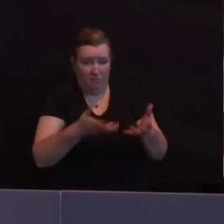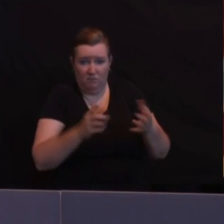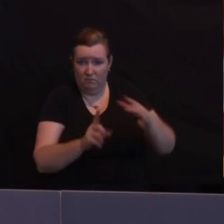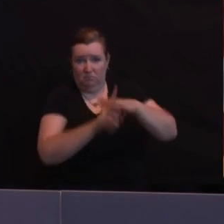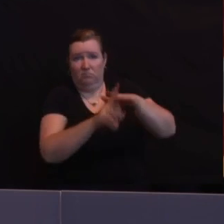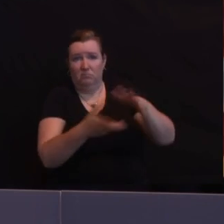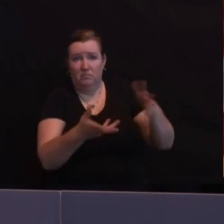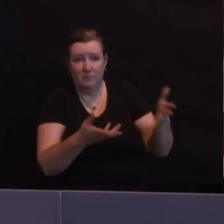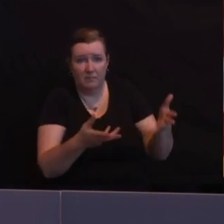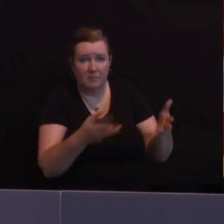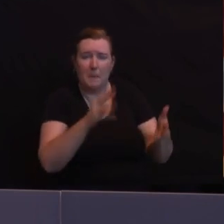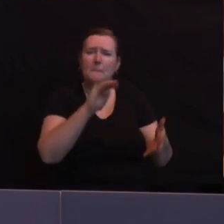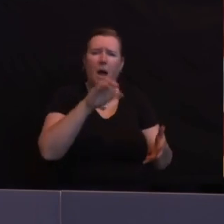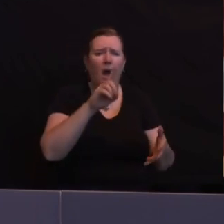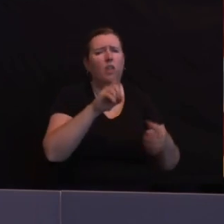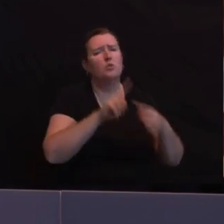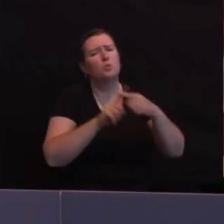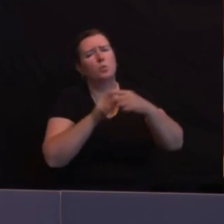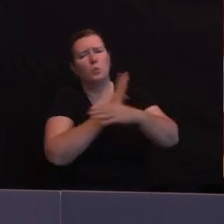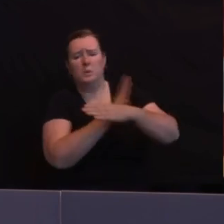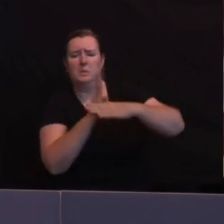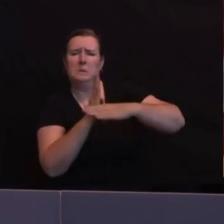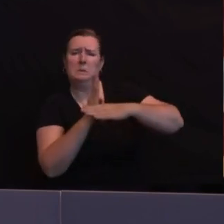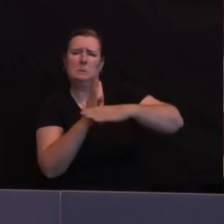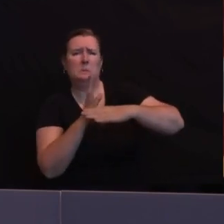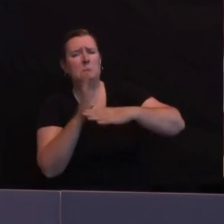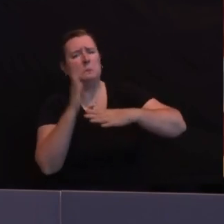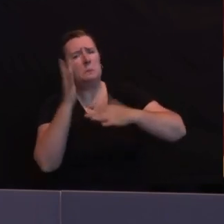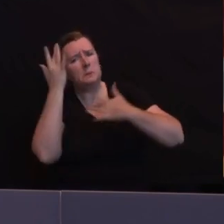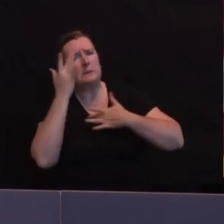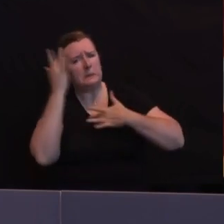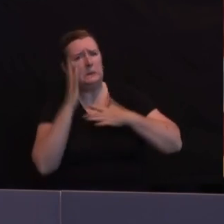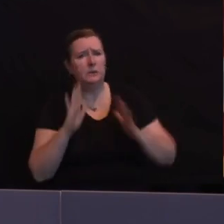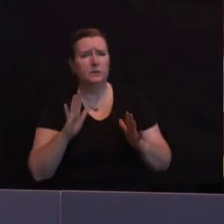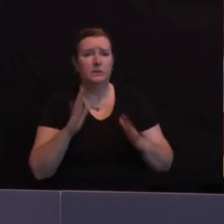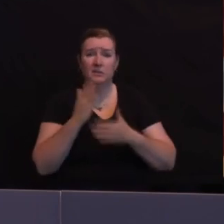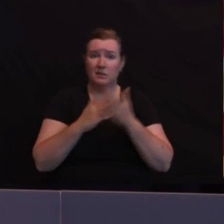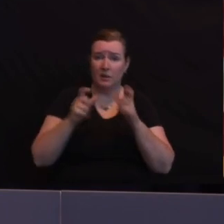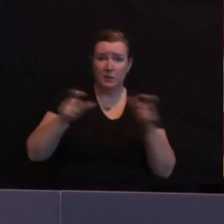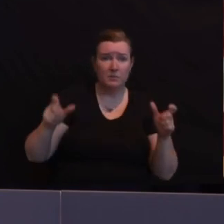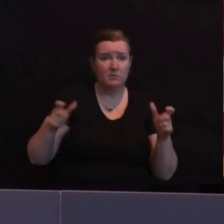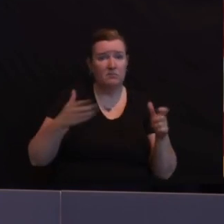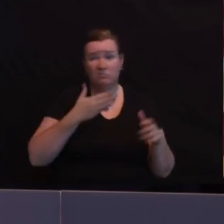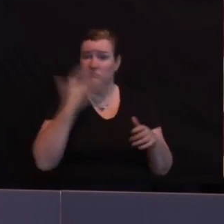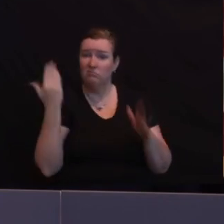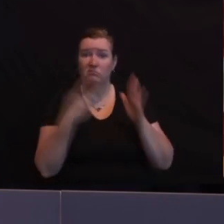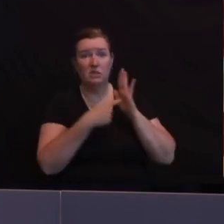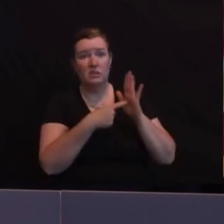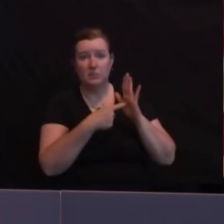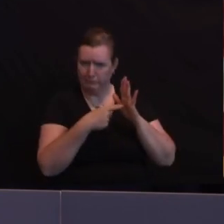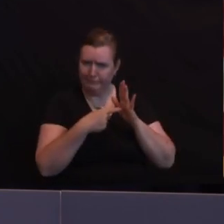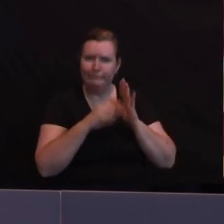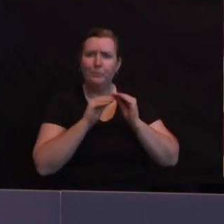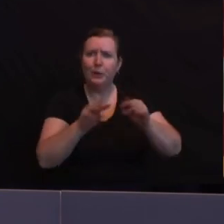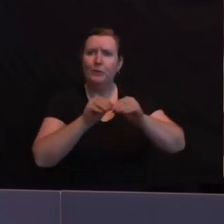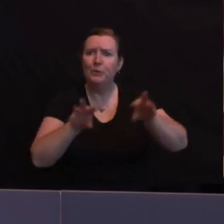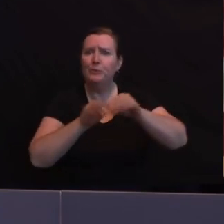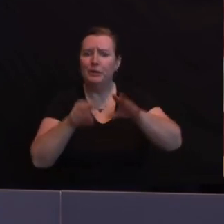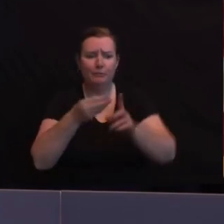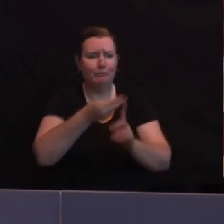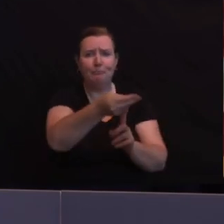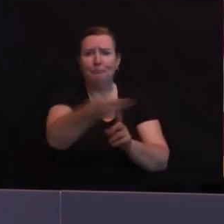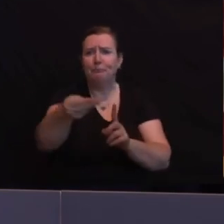moderate symptoms. We also know that asymptomatic spread is more prevalent than initially thought,